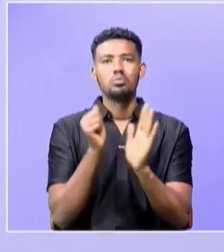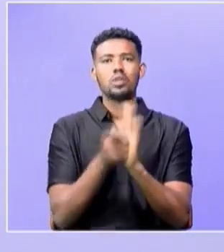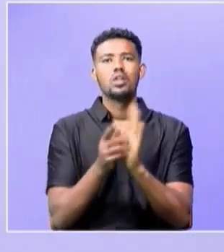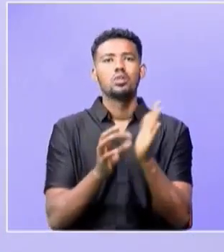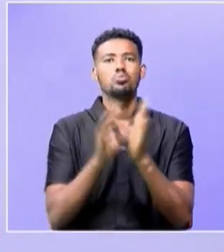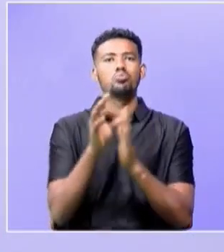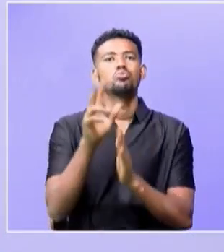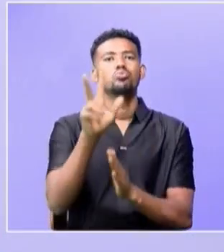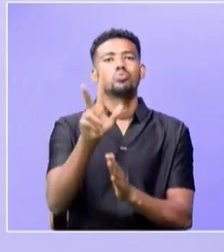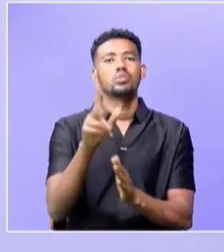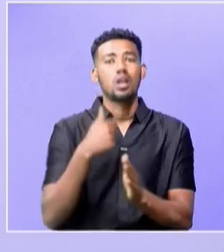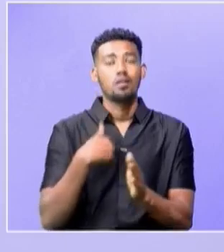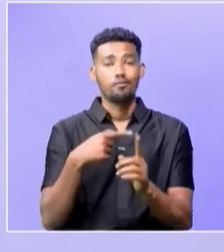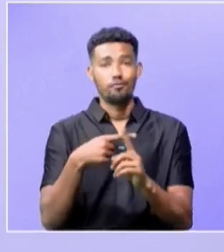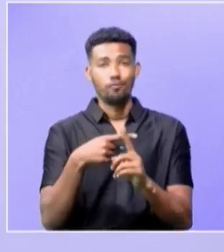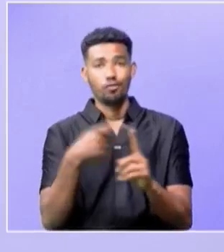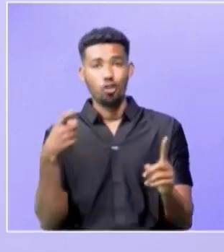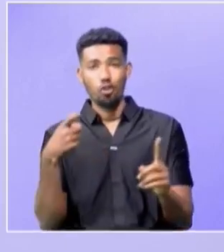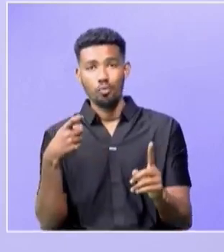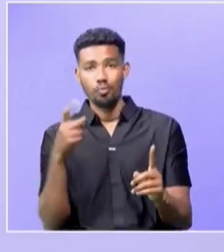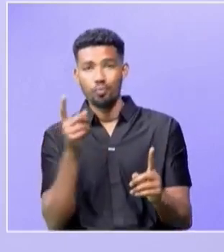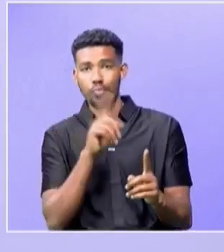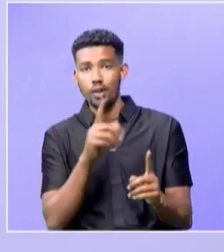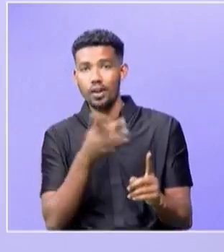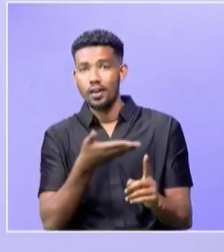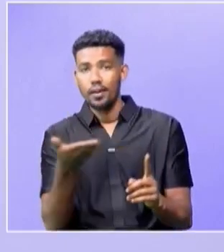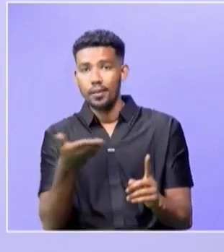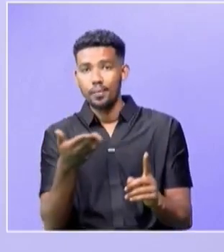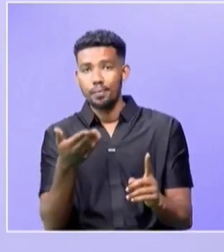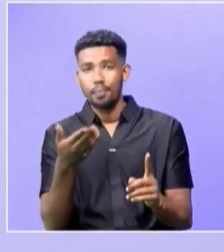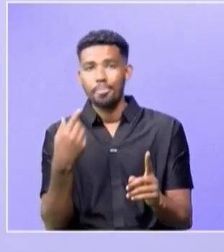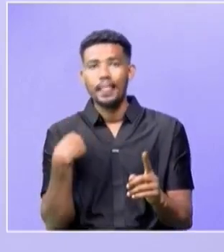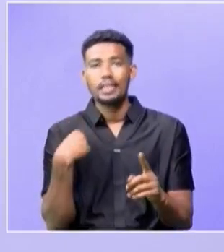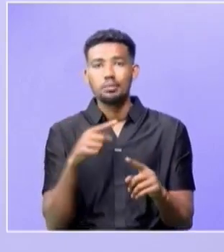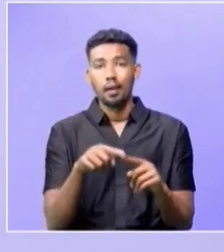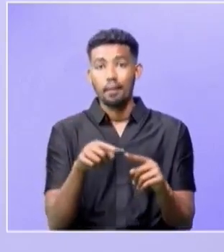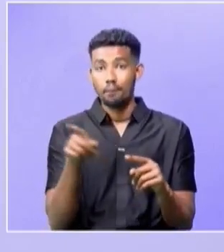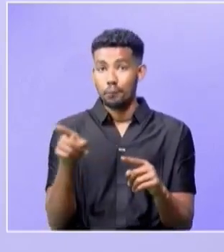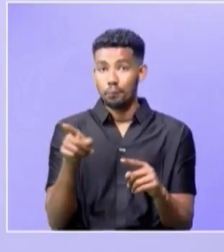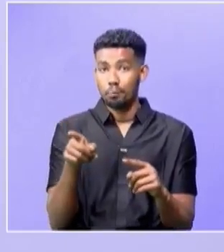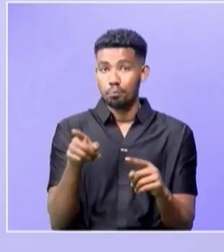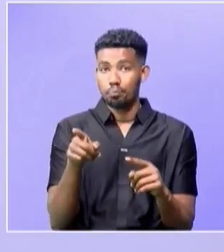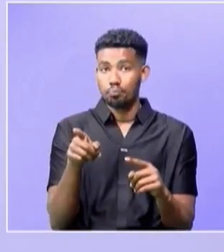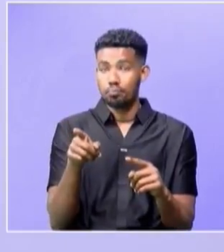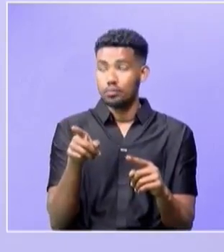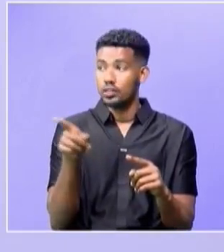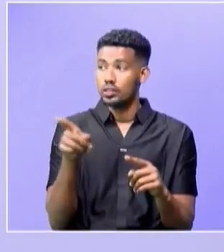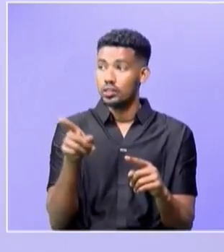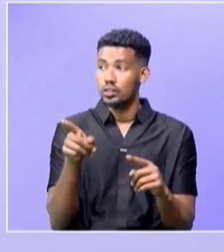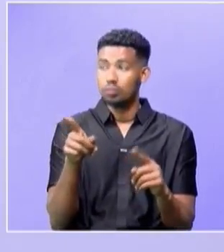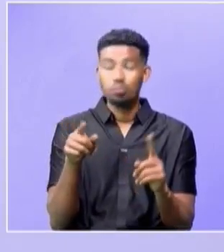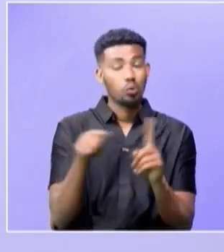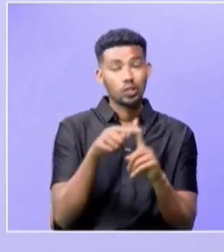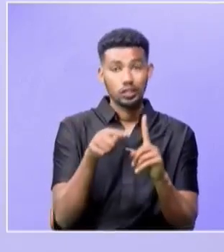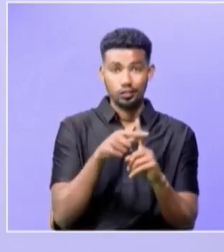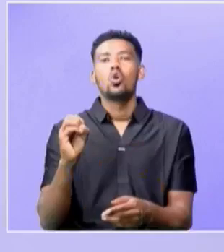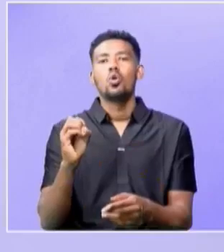I'm from Spain. I'm from Spain. This is a positive form of word. So let us say,